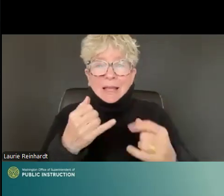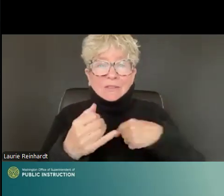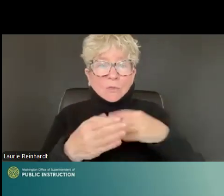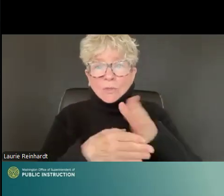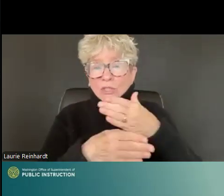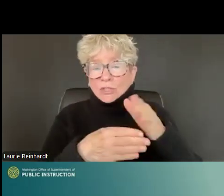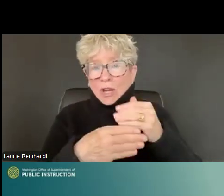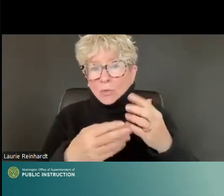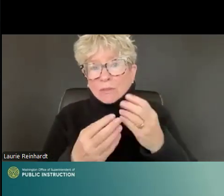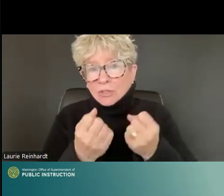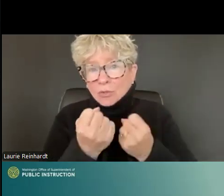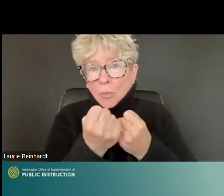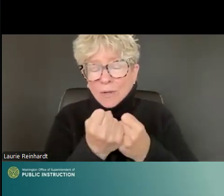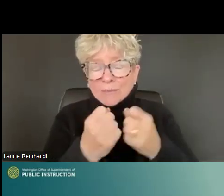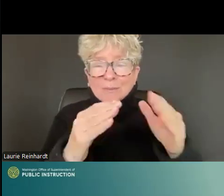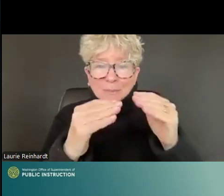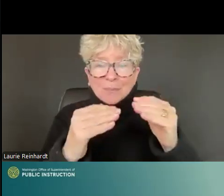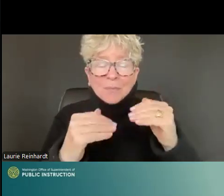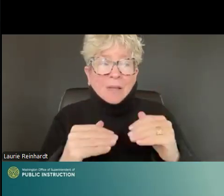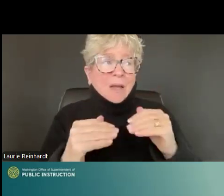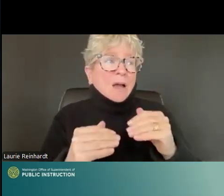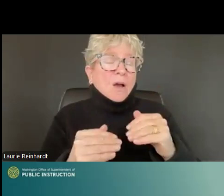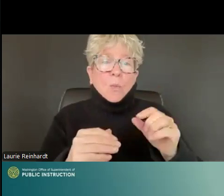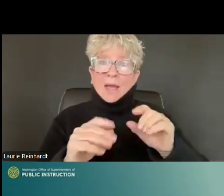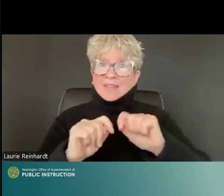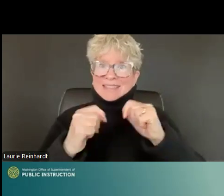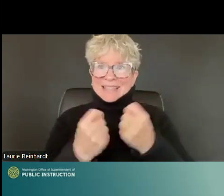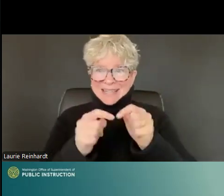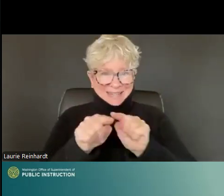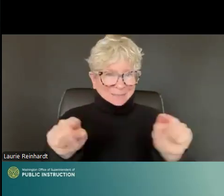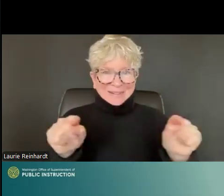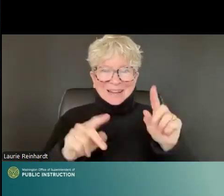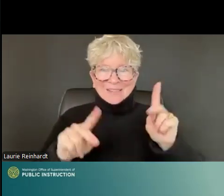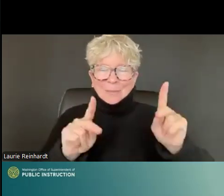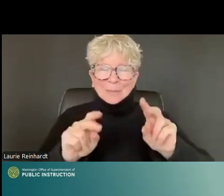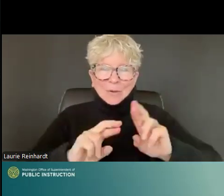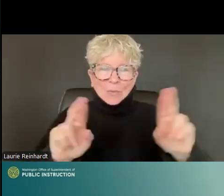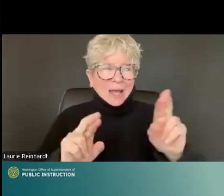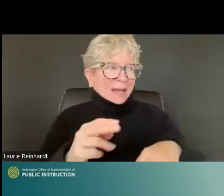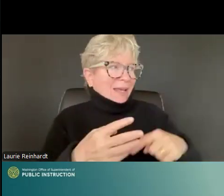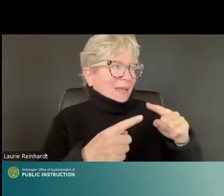We have a wonderful team of folks ready to present, including my colleague, Josh Kent,